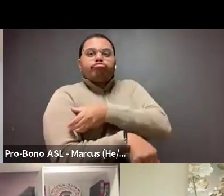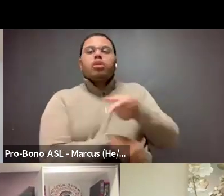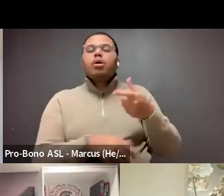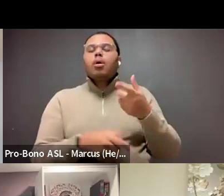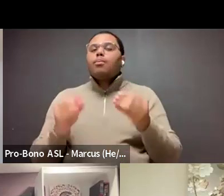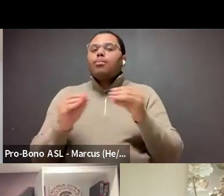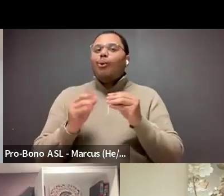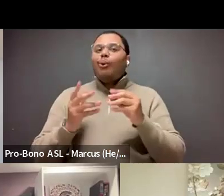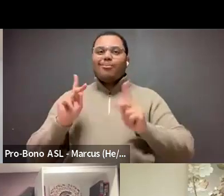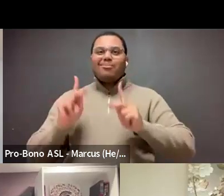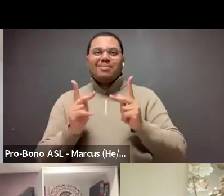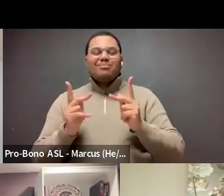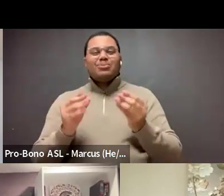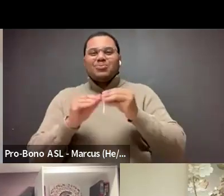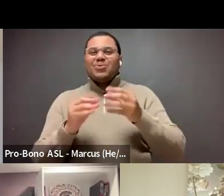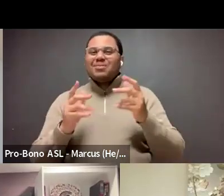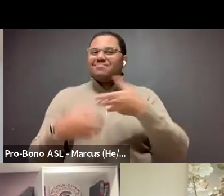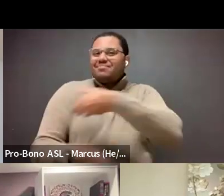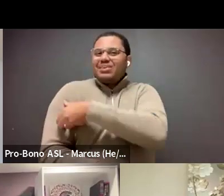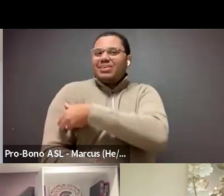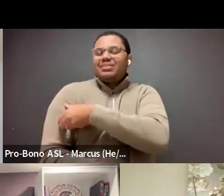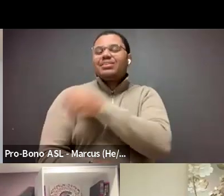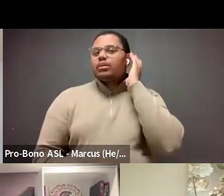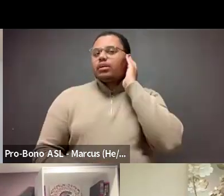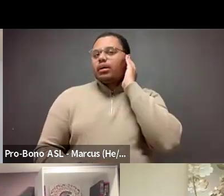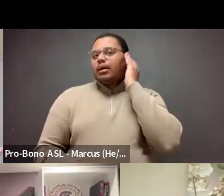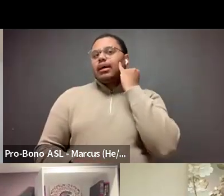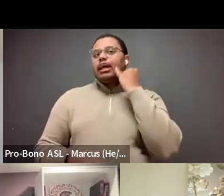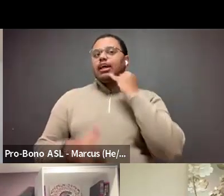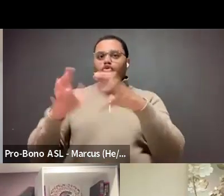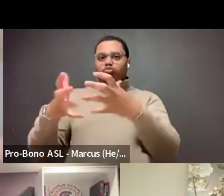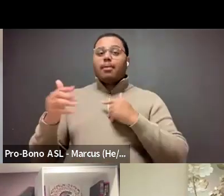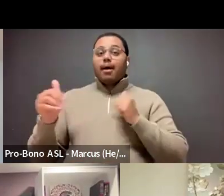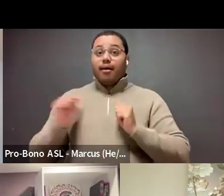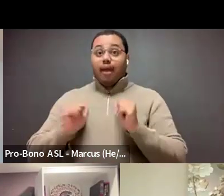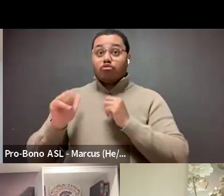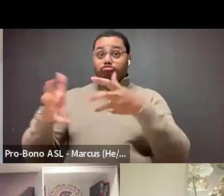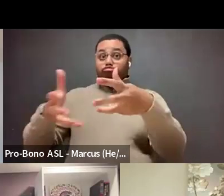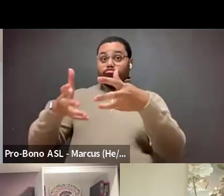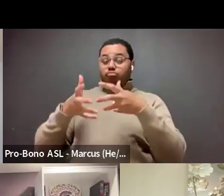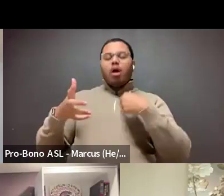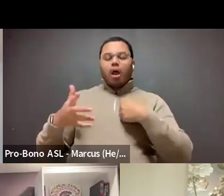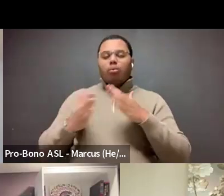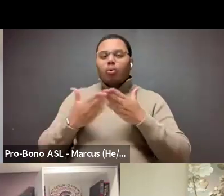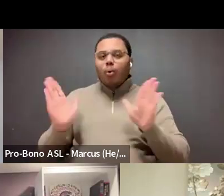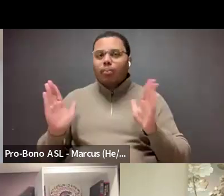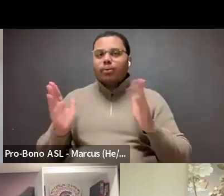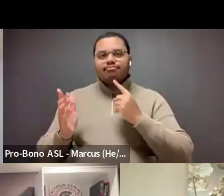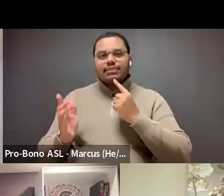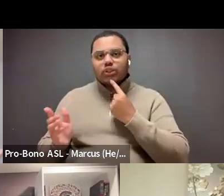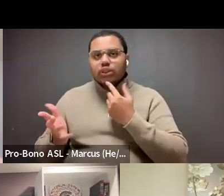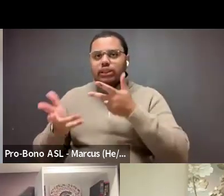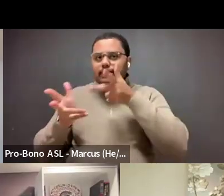numbers, right? Because I know as a director, if a group of my actors come to me about something, I'm going to be open to it and take it seriously, right? Because this is not